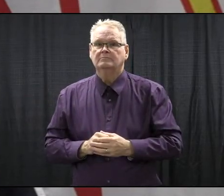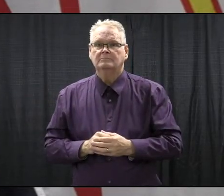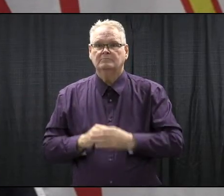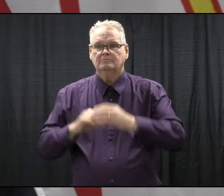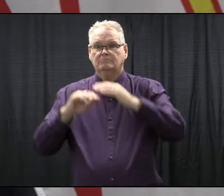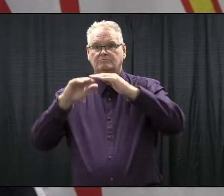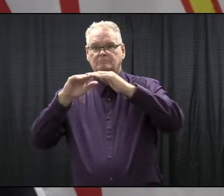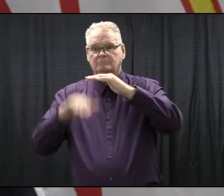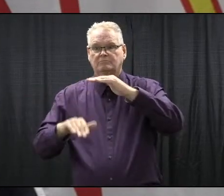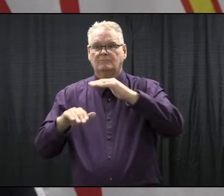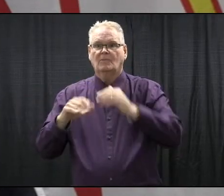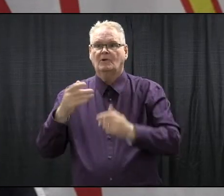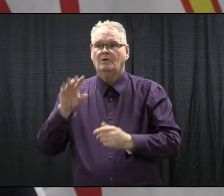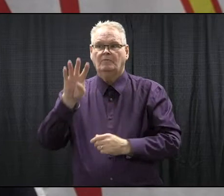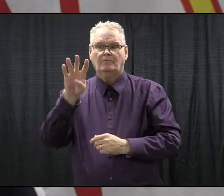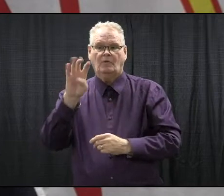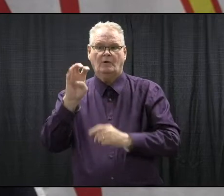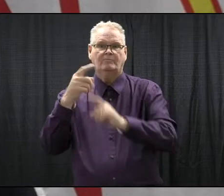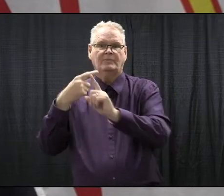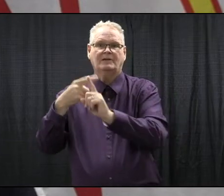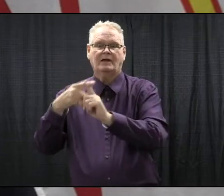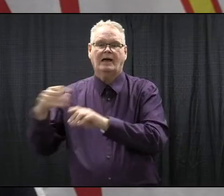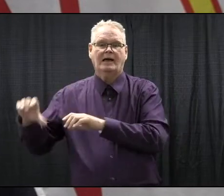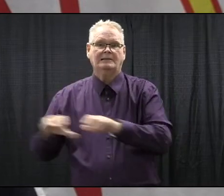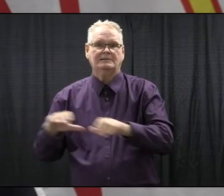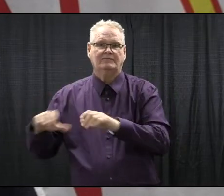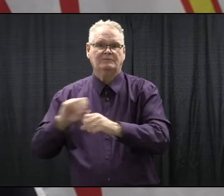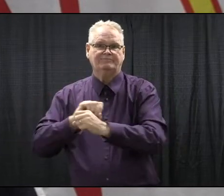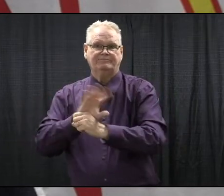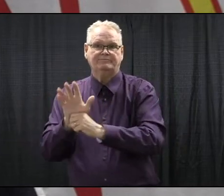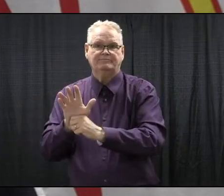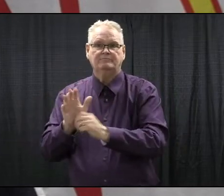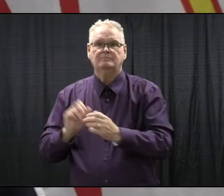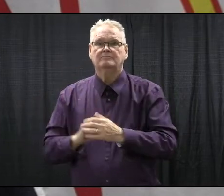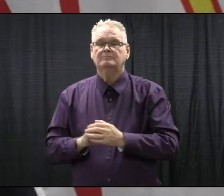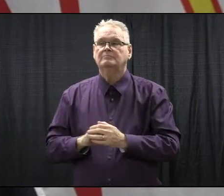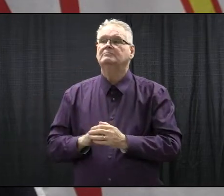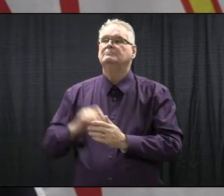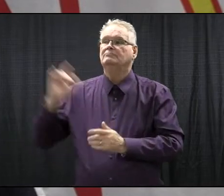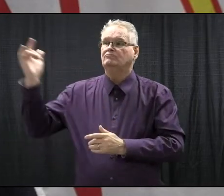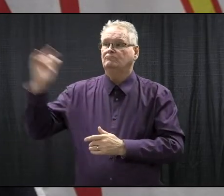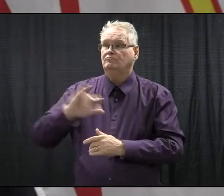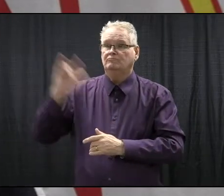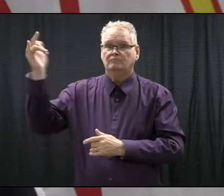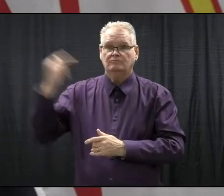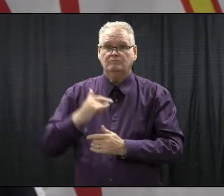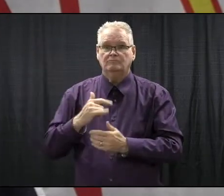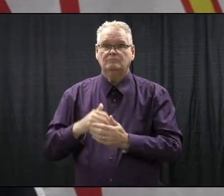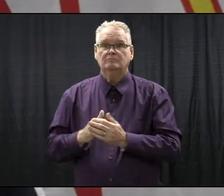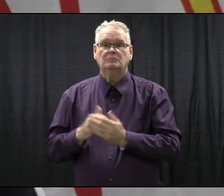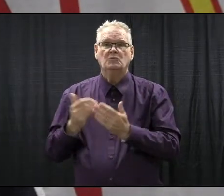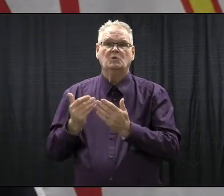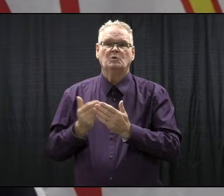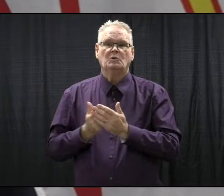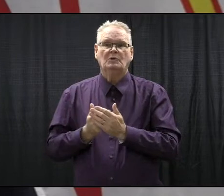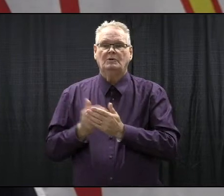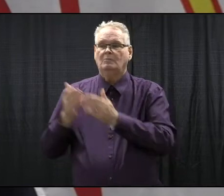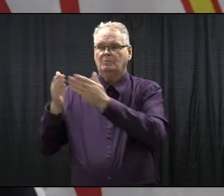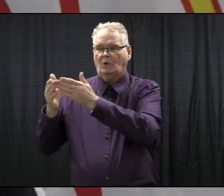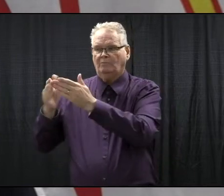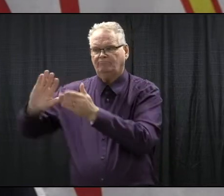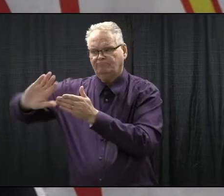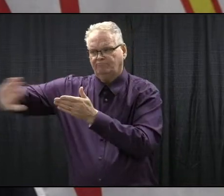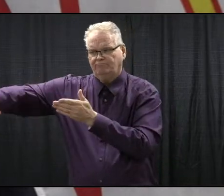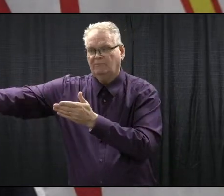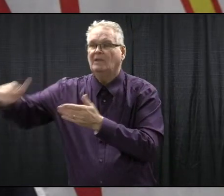any new cases as a result of travel in the past 2 weeks, aside from the cases that came from the vessels anchored outside our